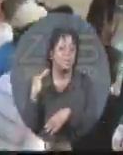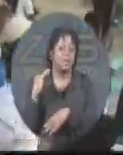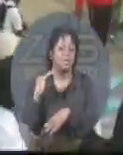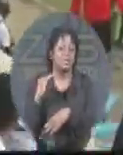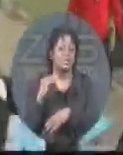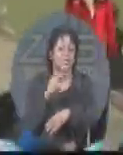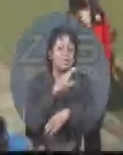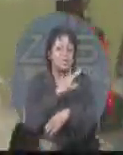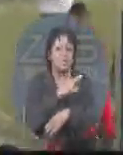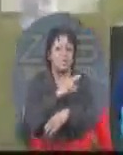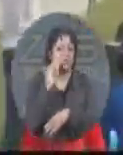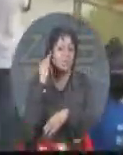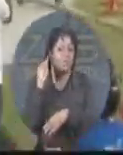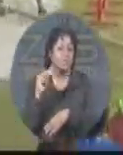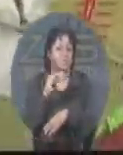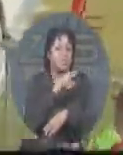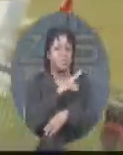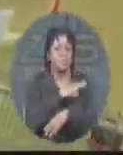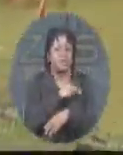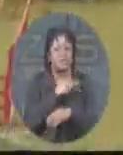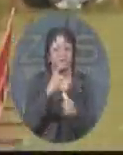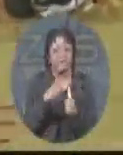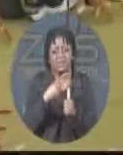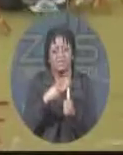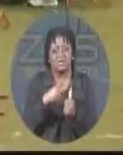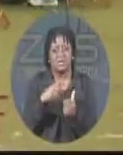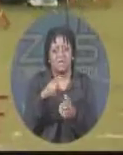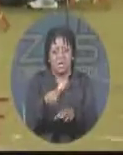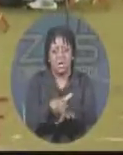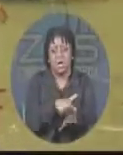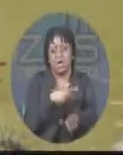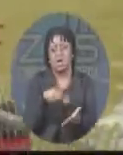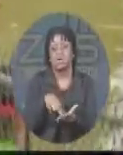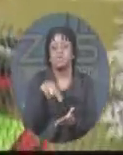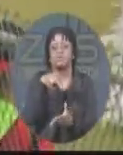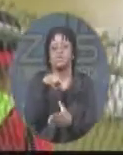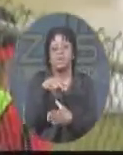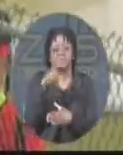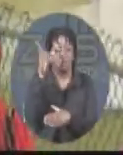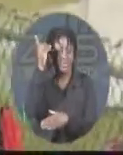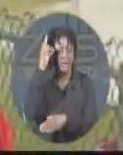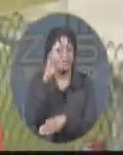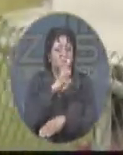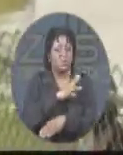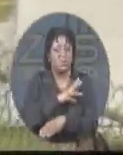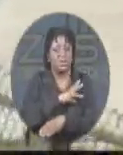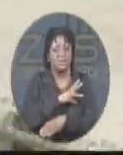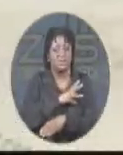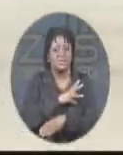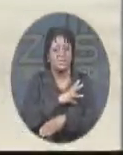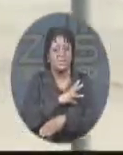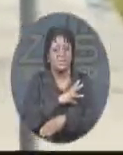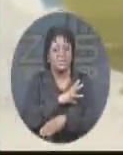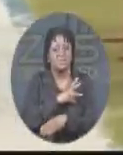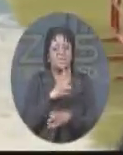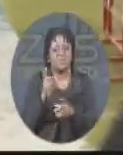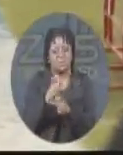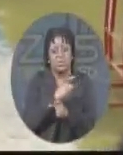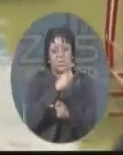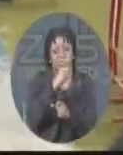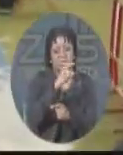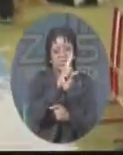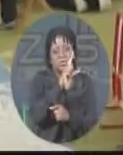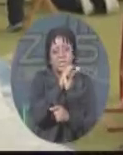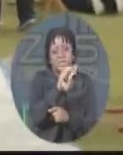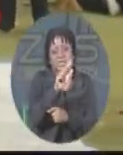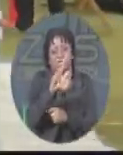Gold medalist first, let's go to the long jump pit where Devin Williams on his first pop set the tone. He would go on to win